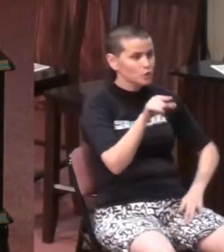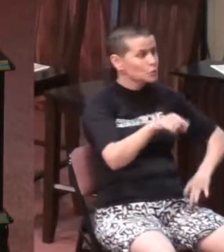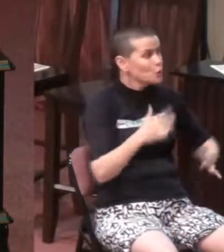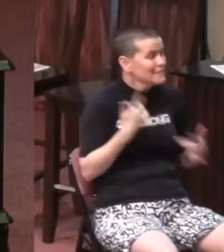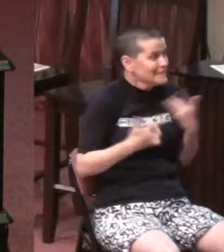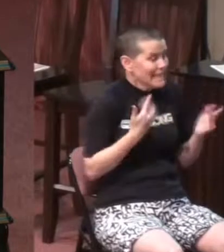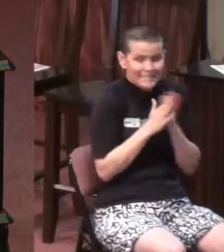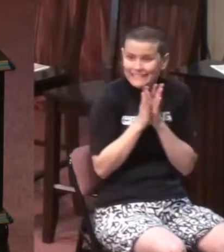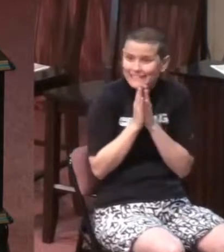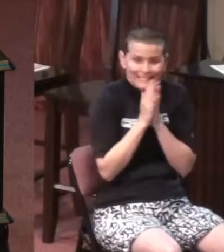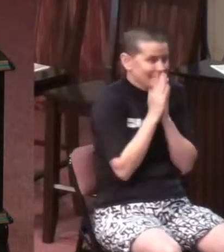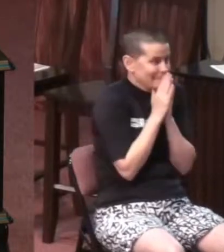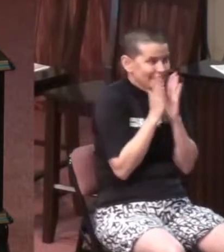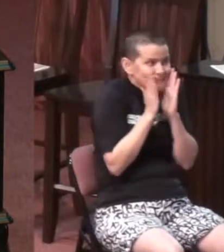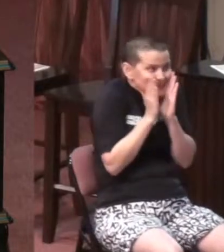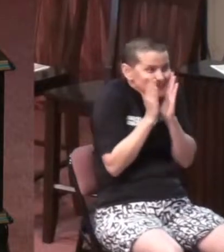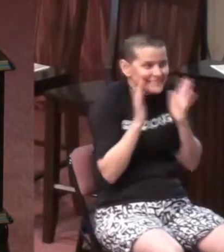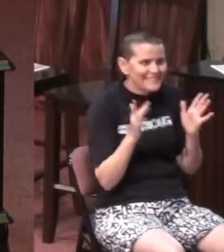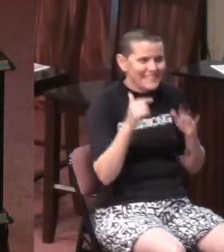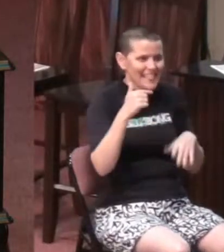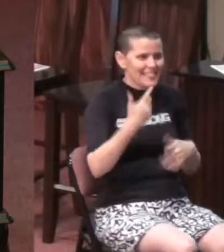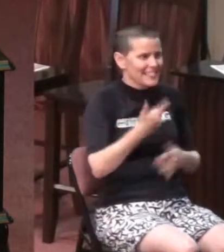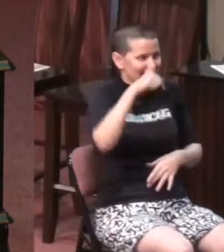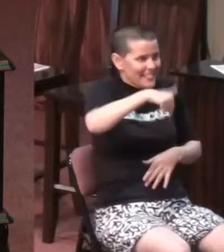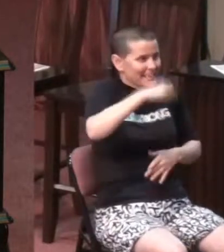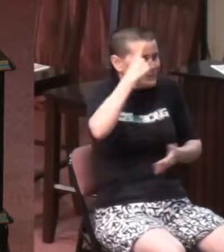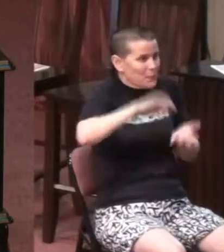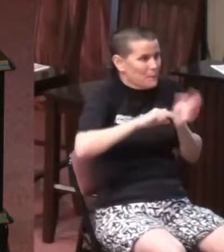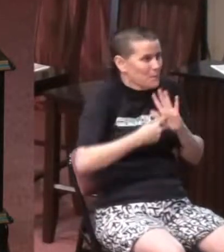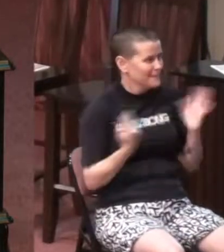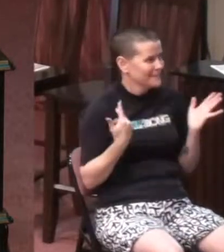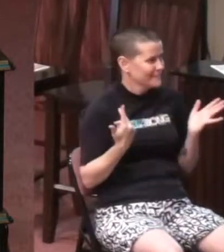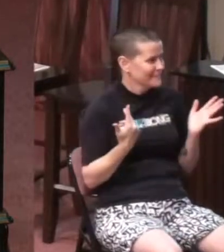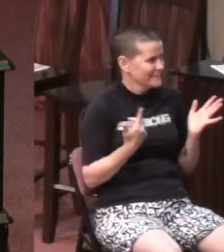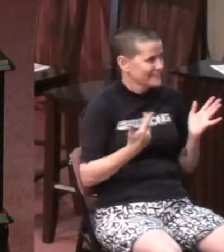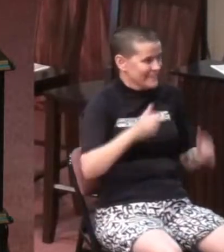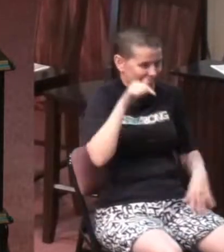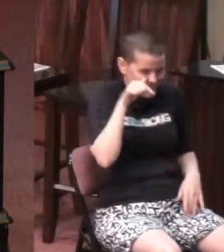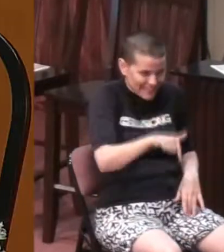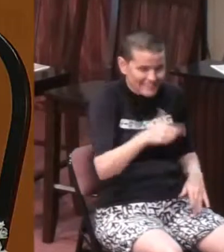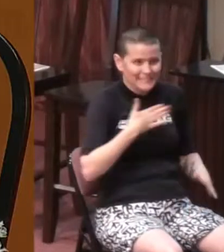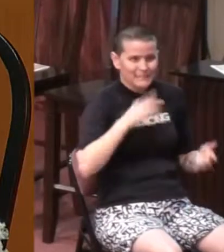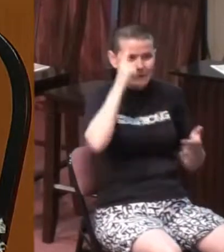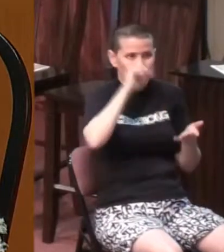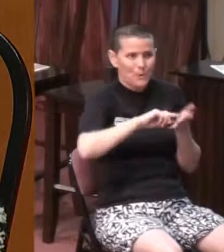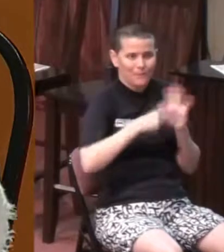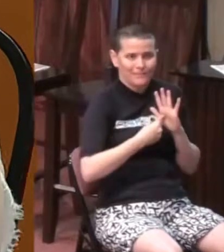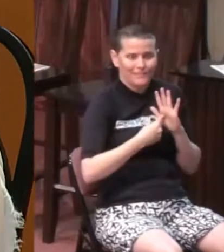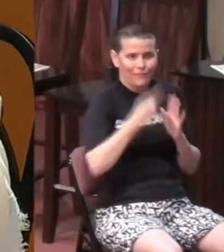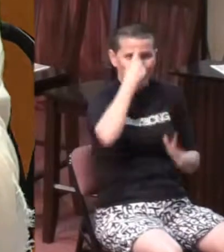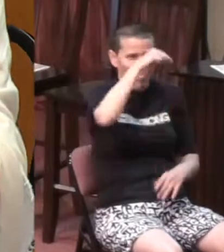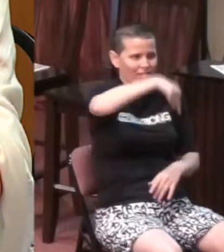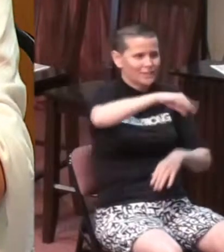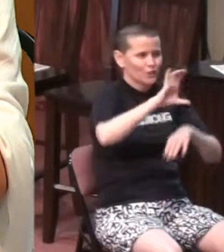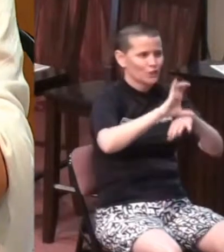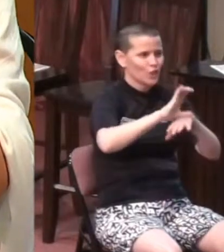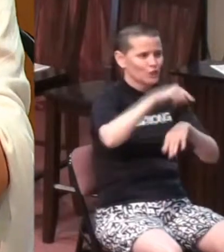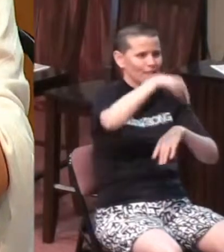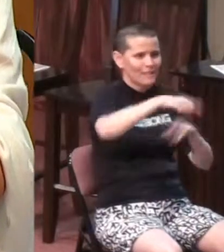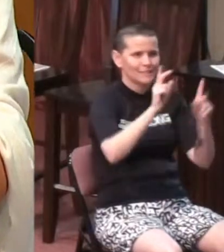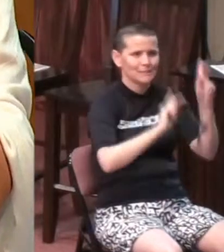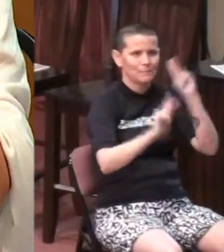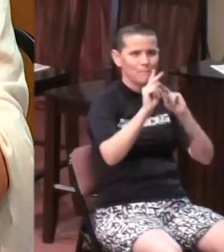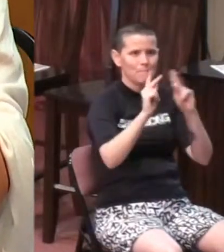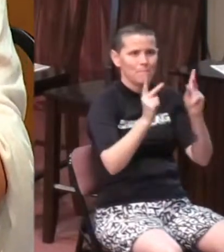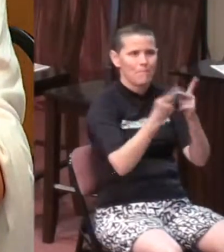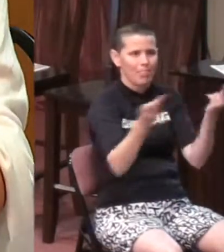She said, this is what we are here for. This is what we are here for. to help shine the light of love